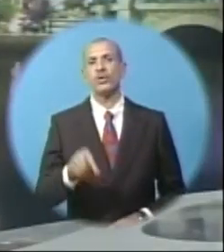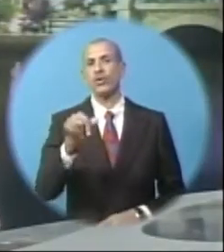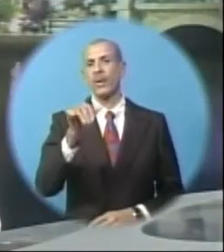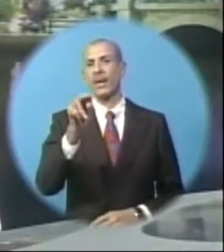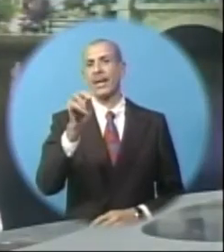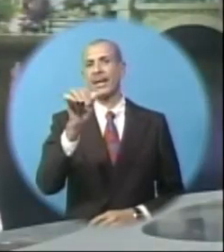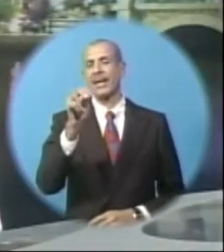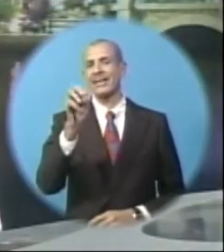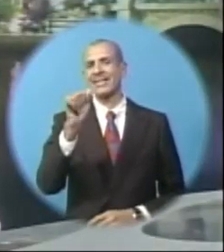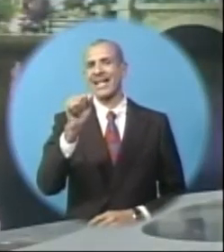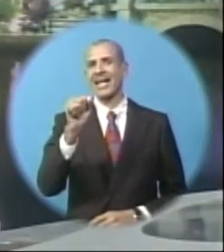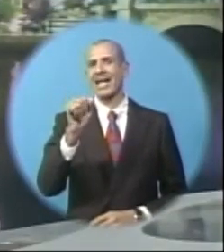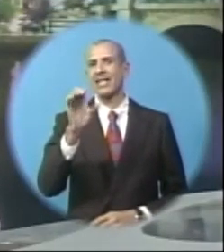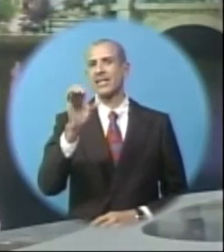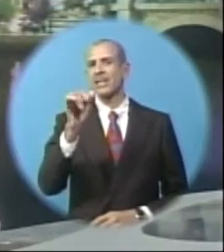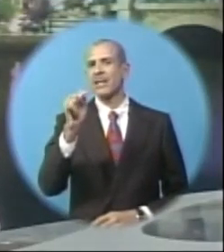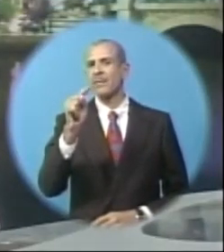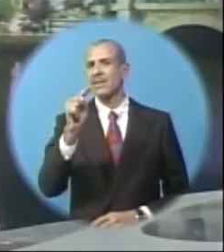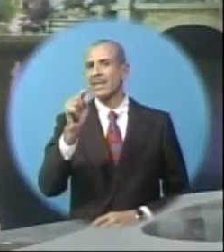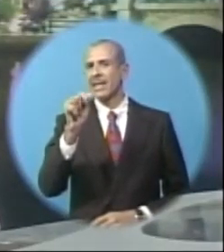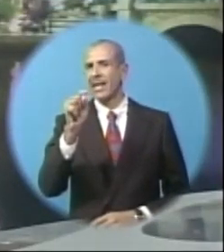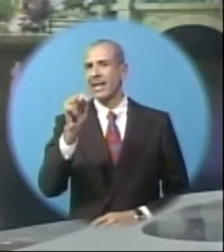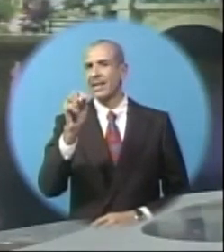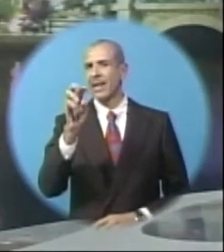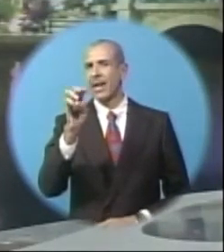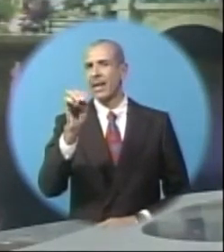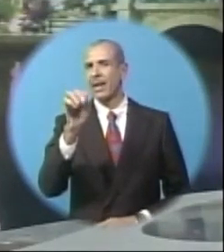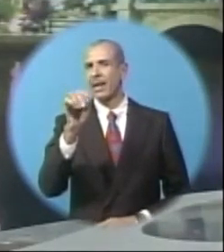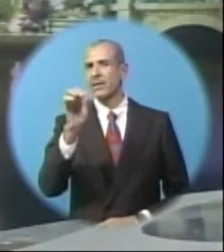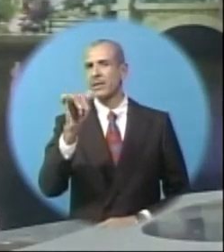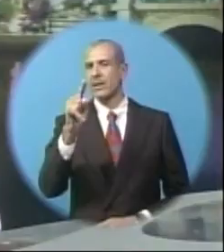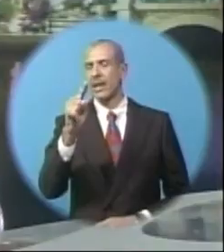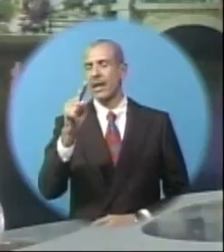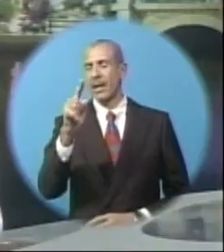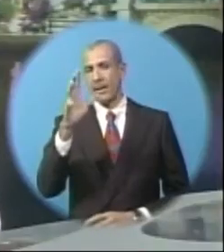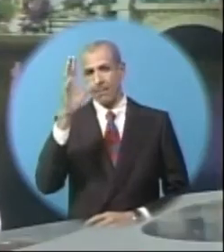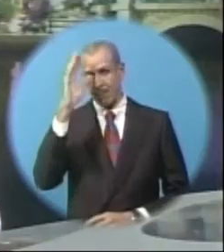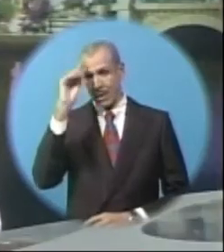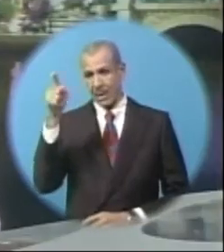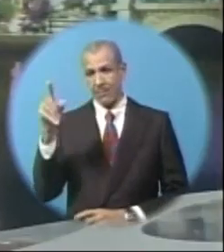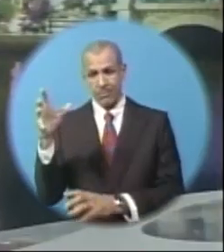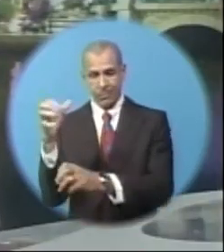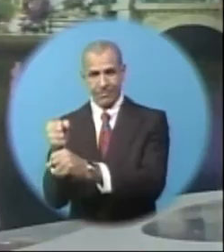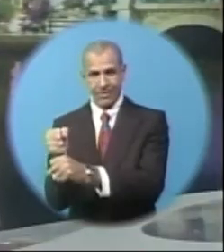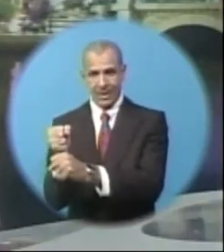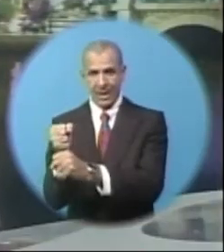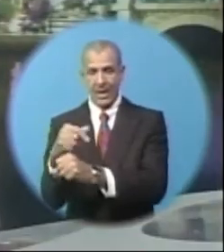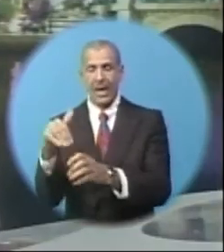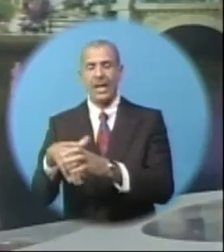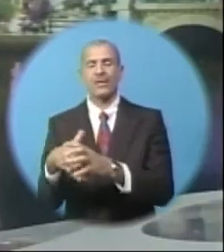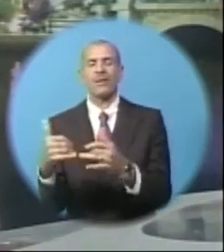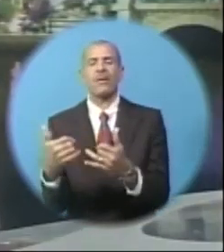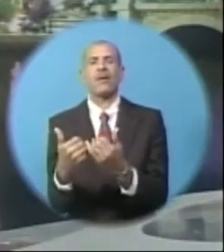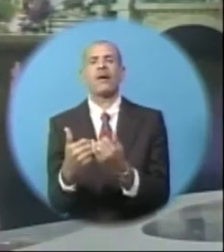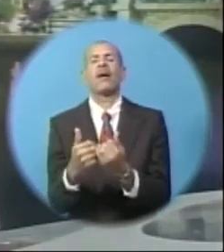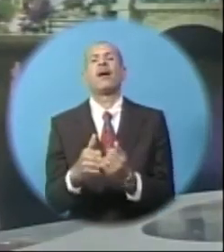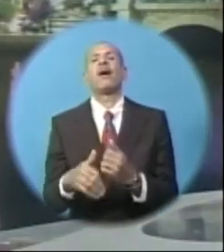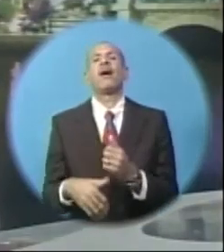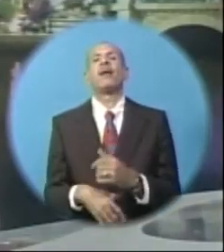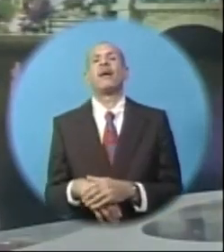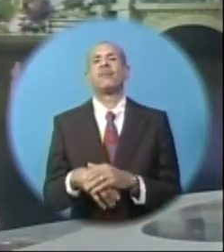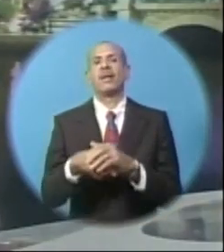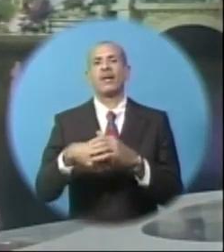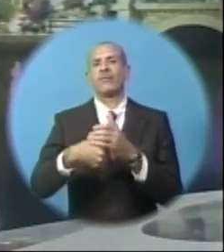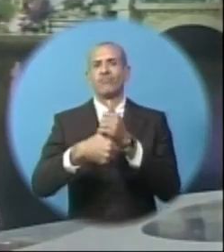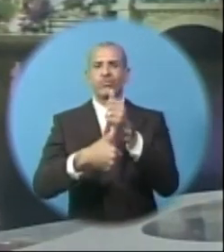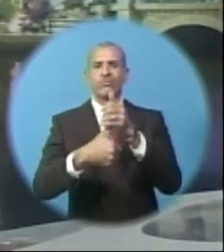Guyana's Customs Anti-Narcotics Unit detained a man headed for Barbados. He's in police custody after excreting 72